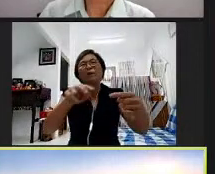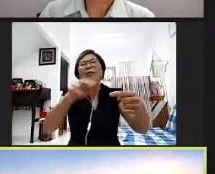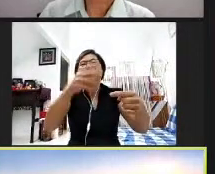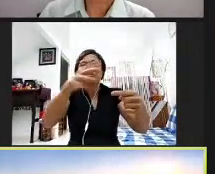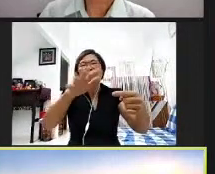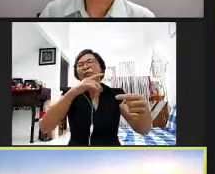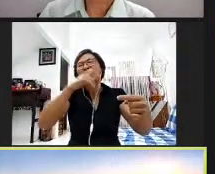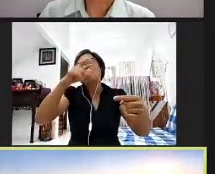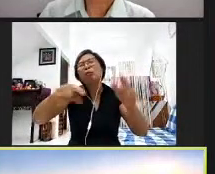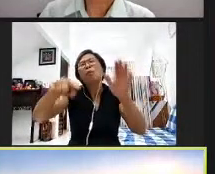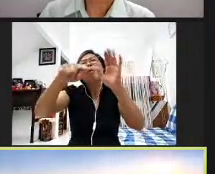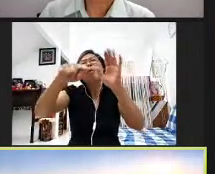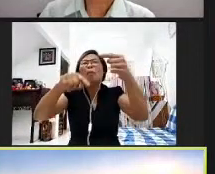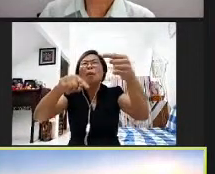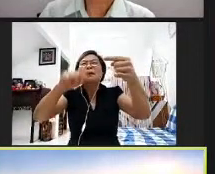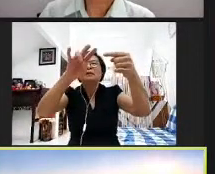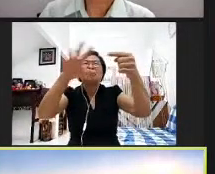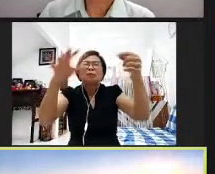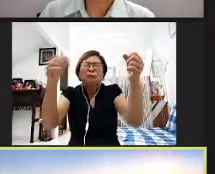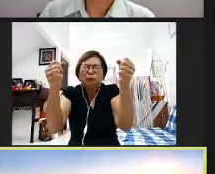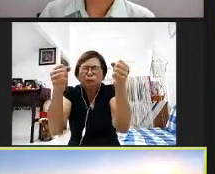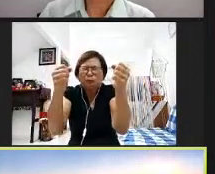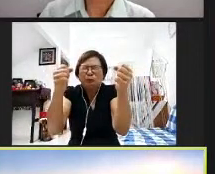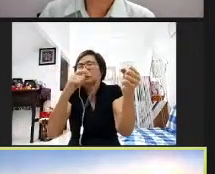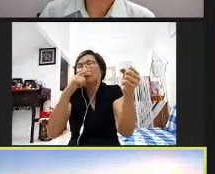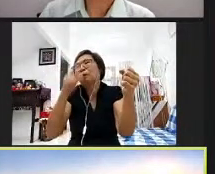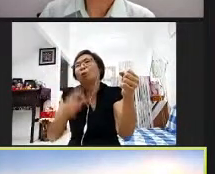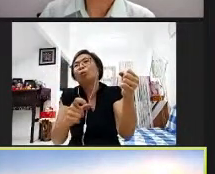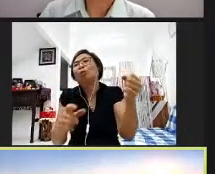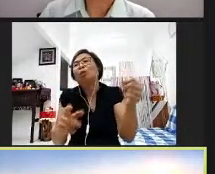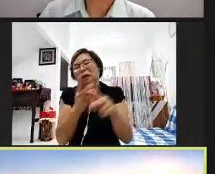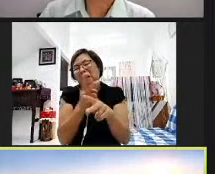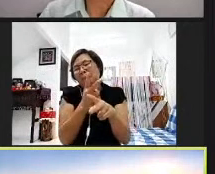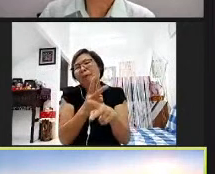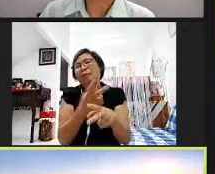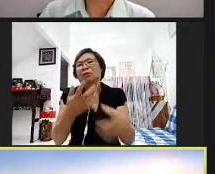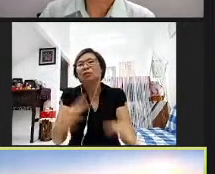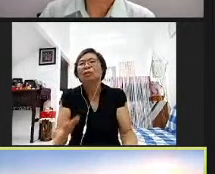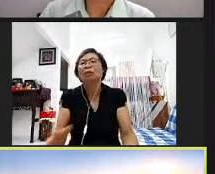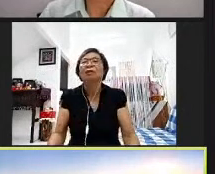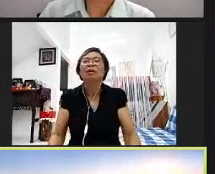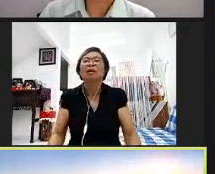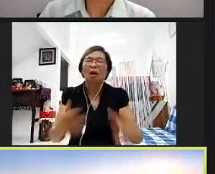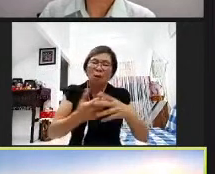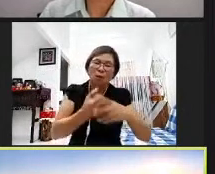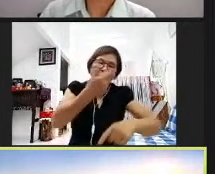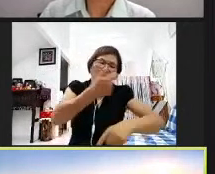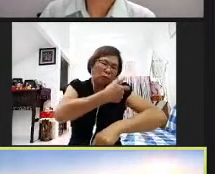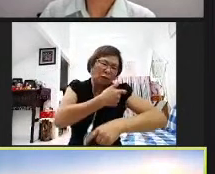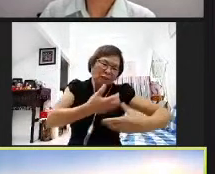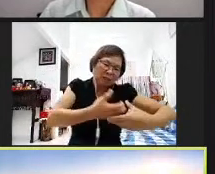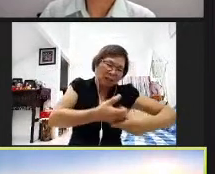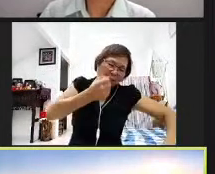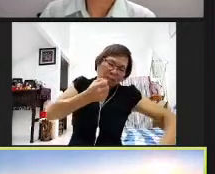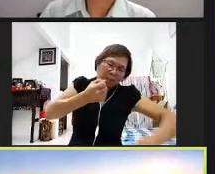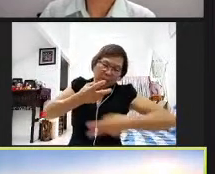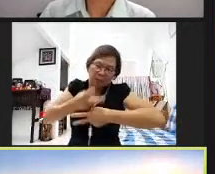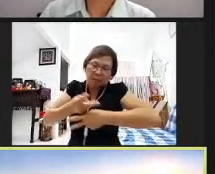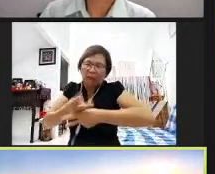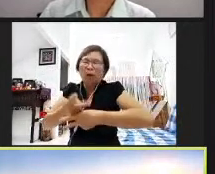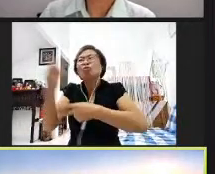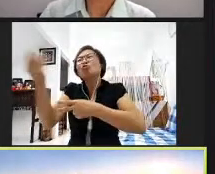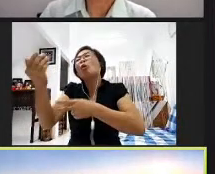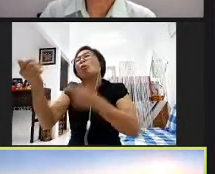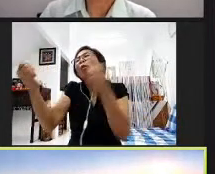75. And once you thaw it, you take out the vaccines, you can keep it in the normal